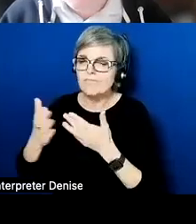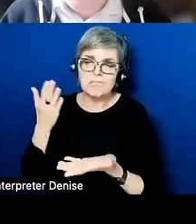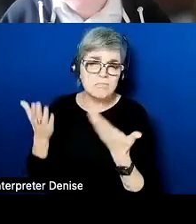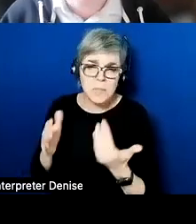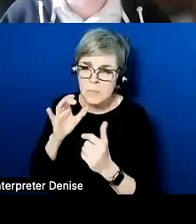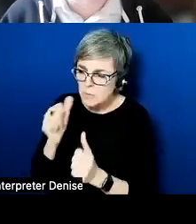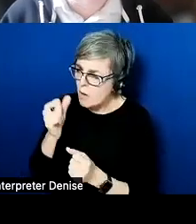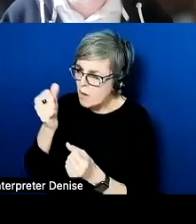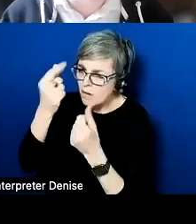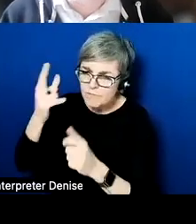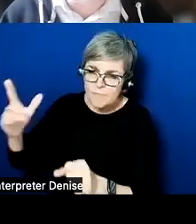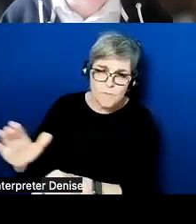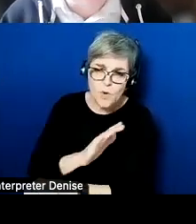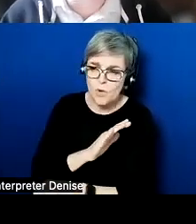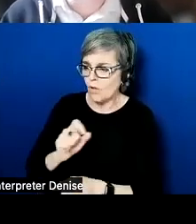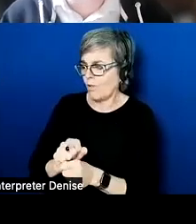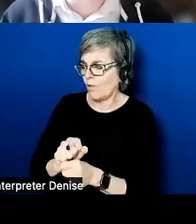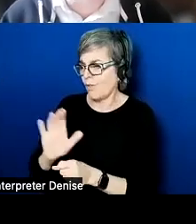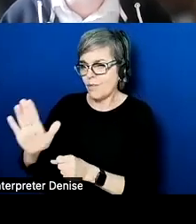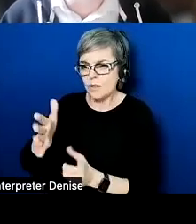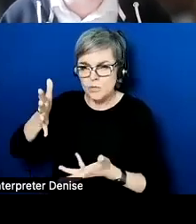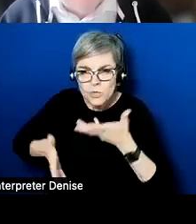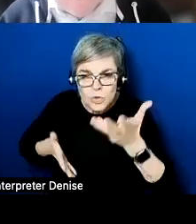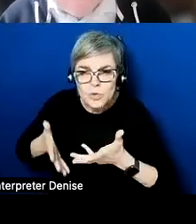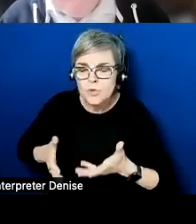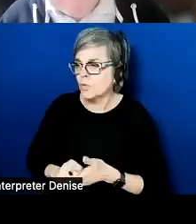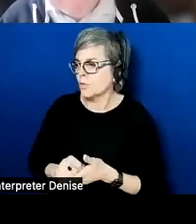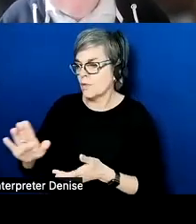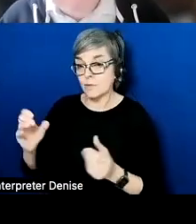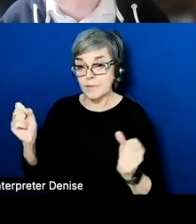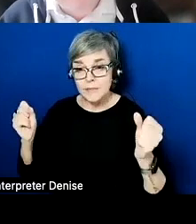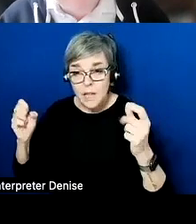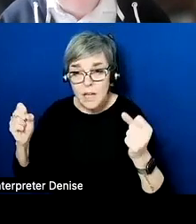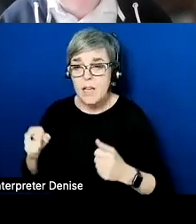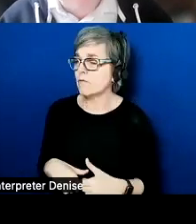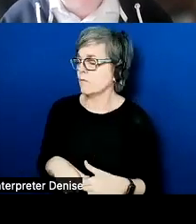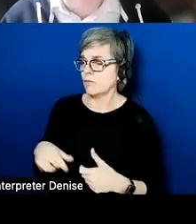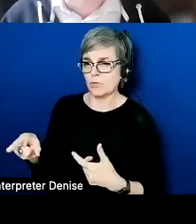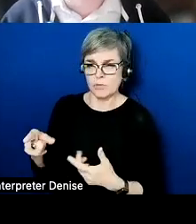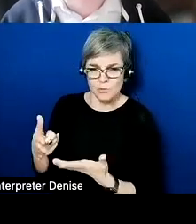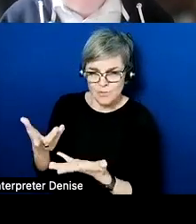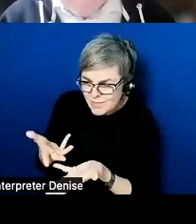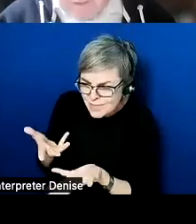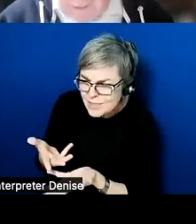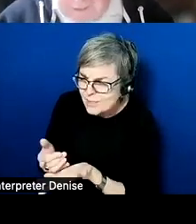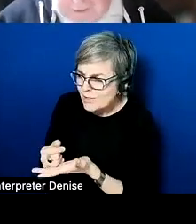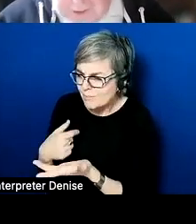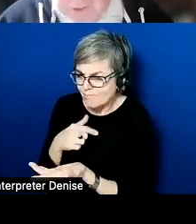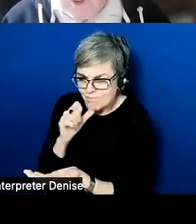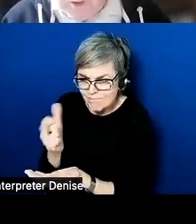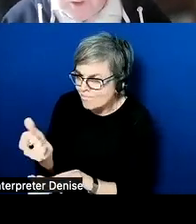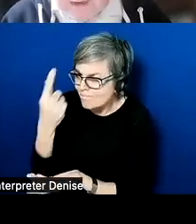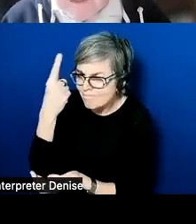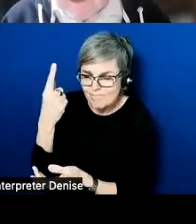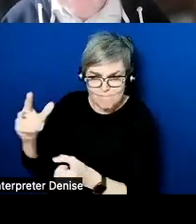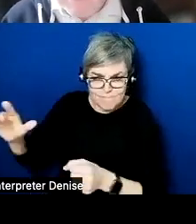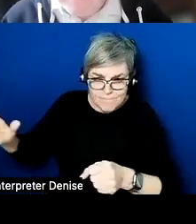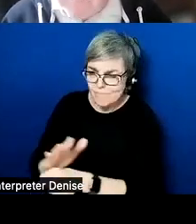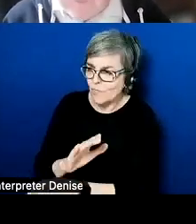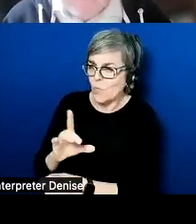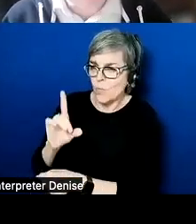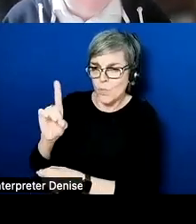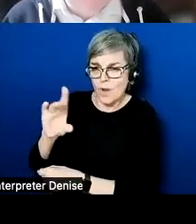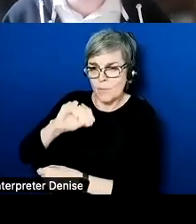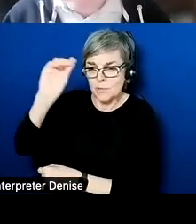every sign or what the person is trying to tell us. We can give a really strong message that